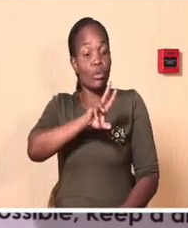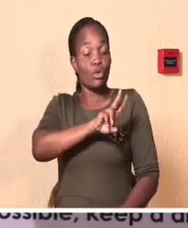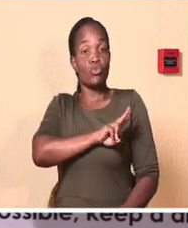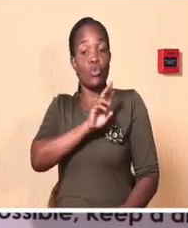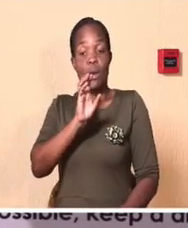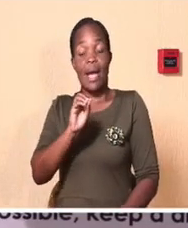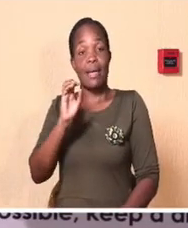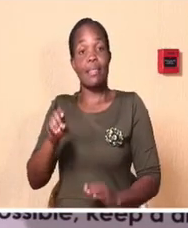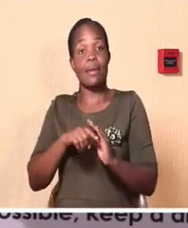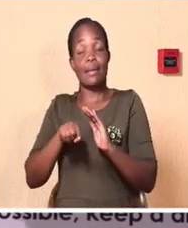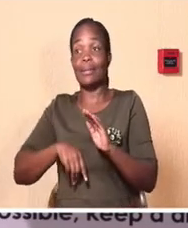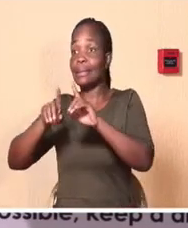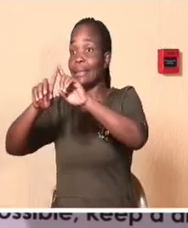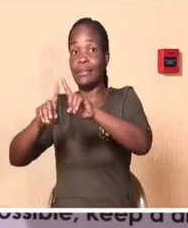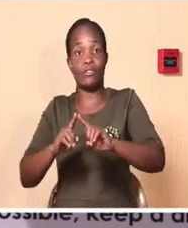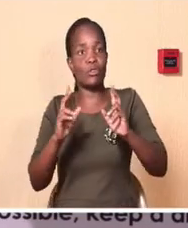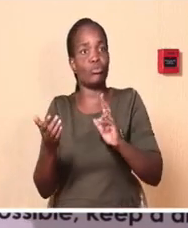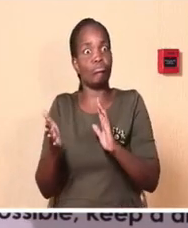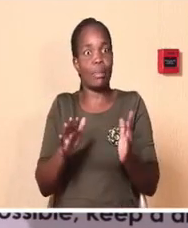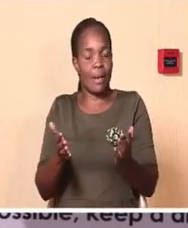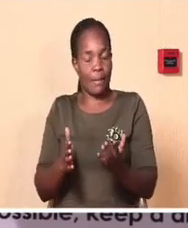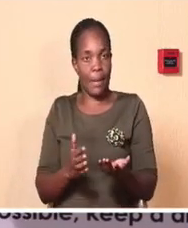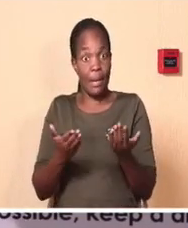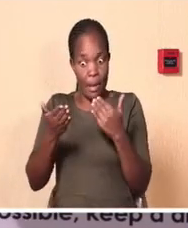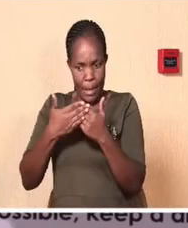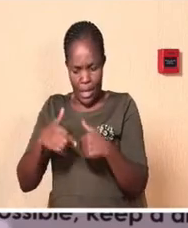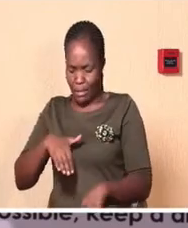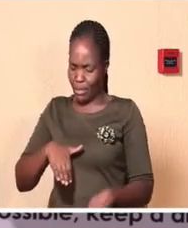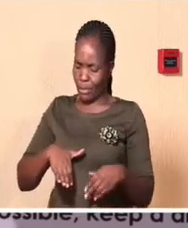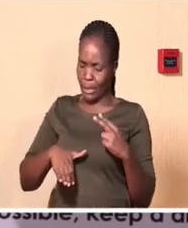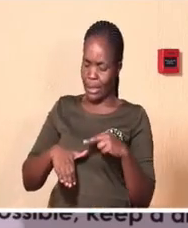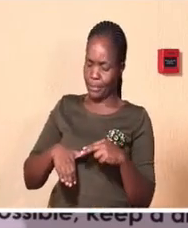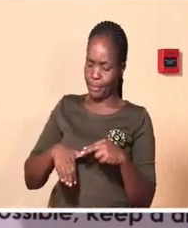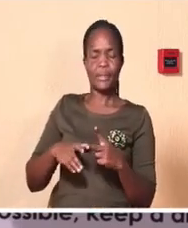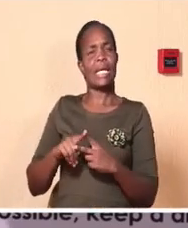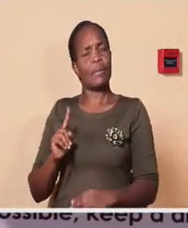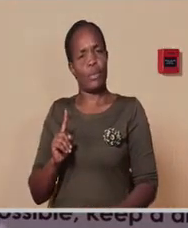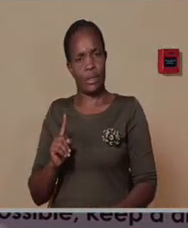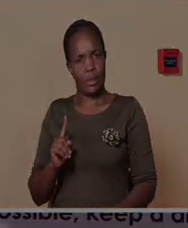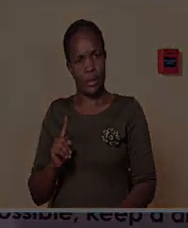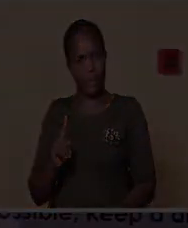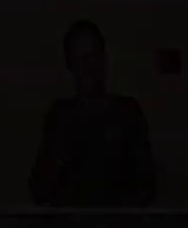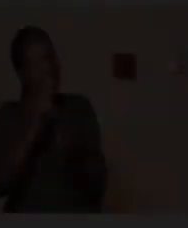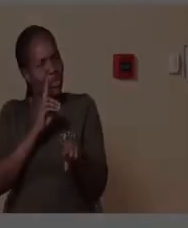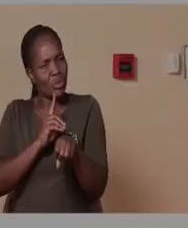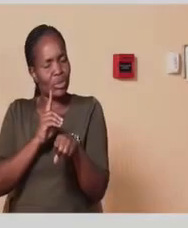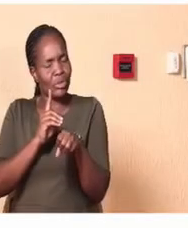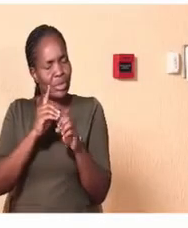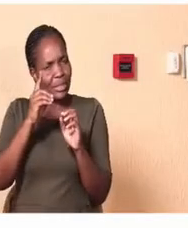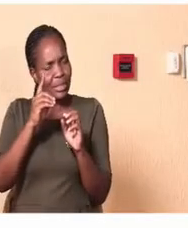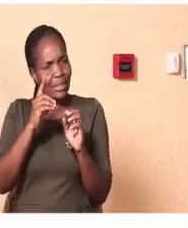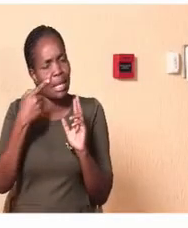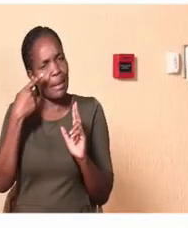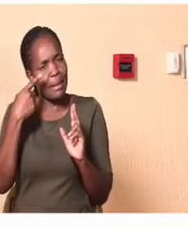look at that and look at what is happening in Namibia, it helps you to understand how we are doing. A lot of